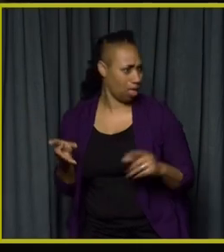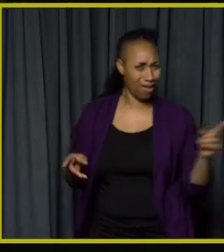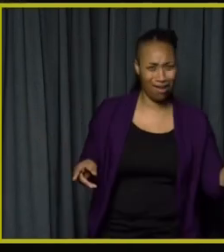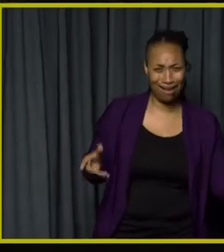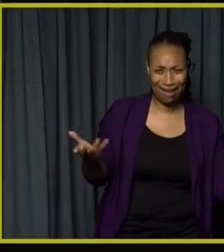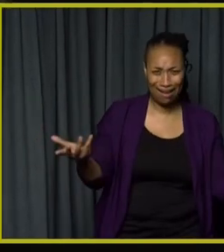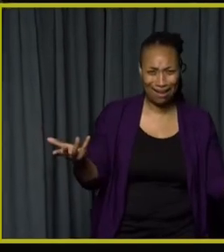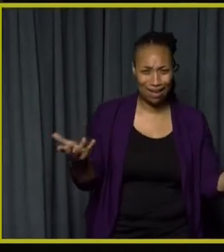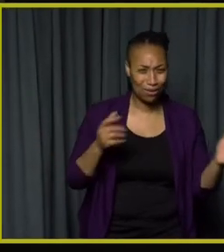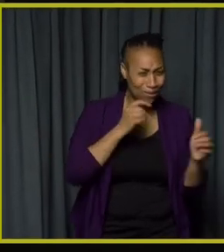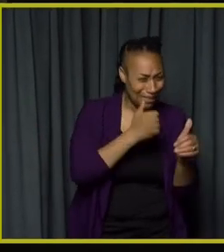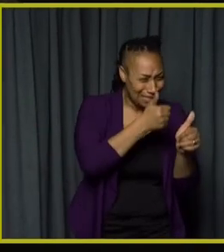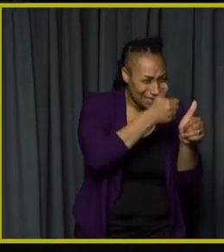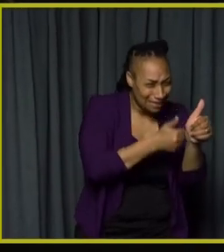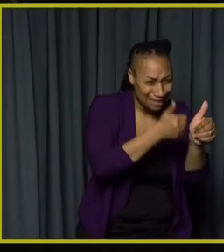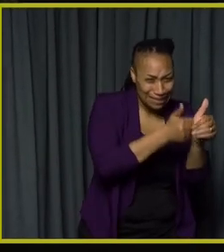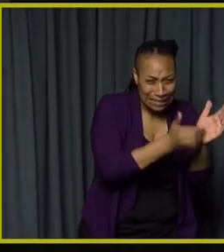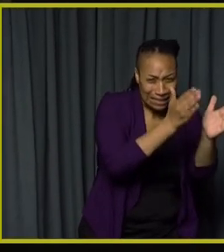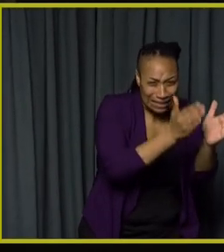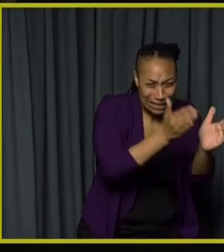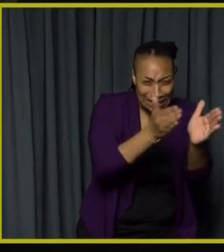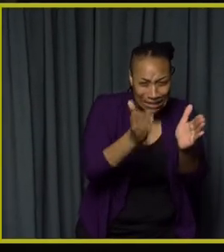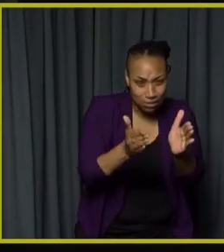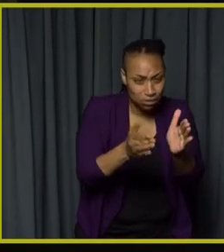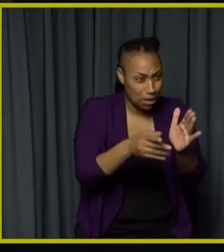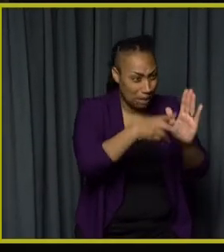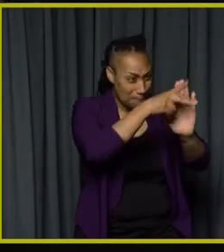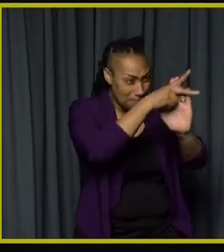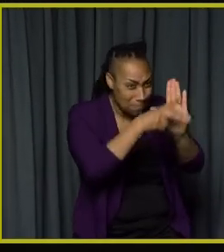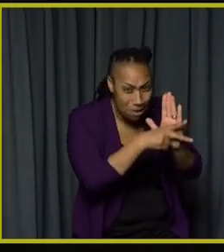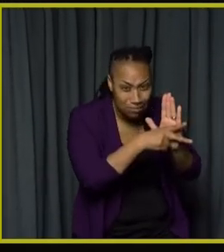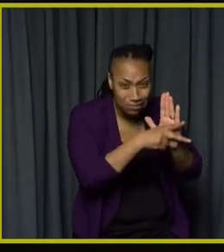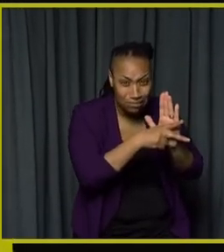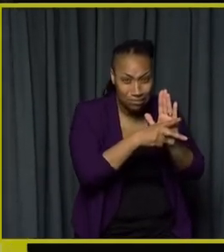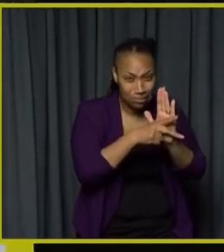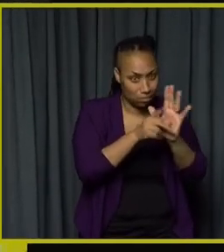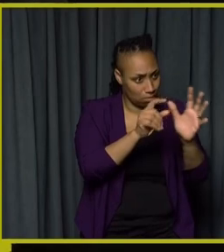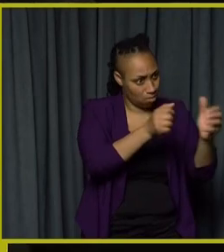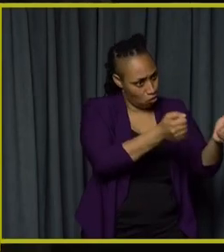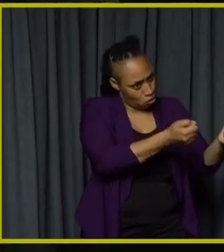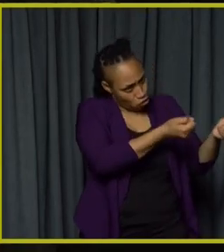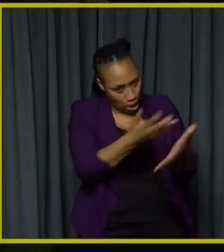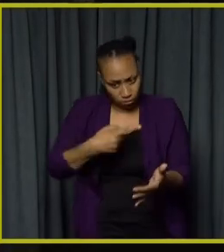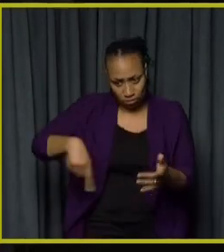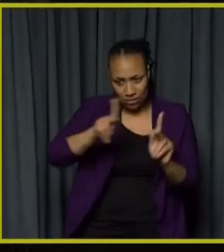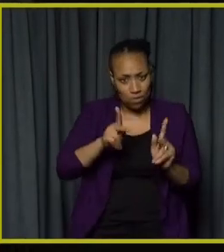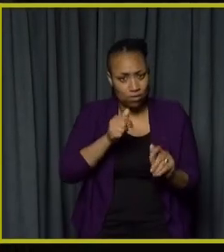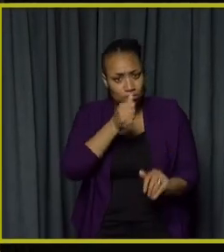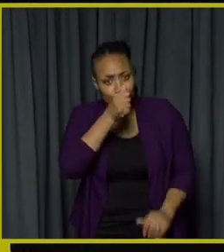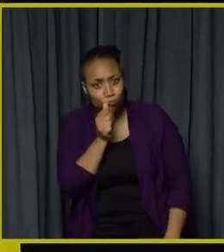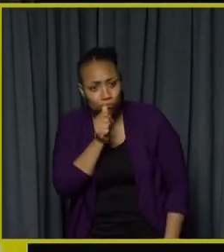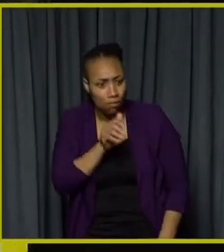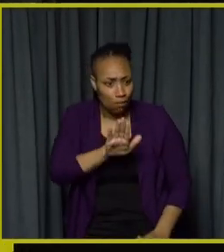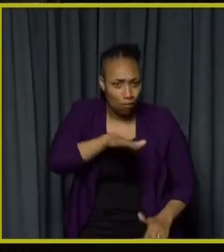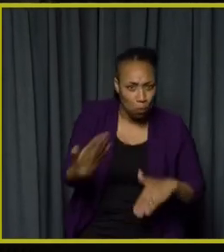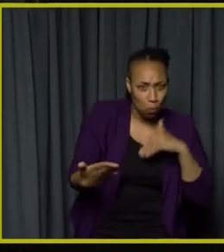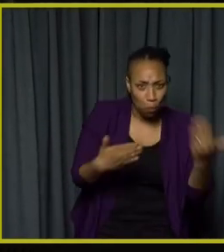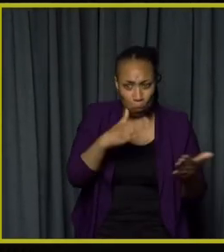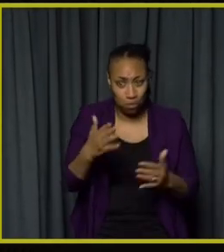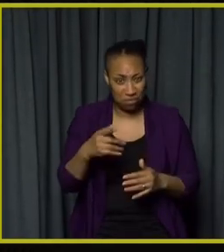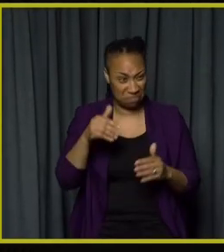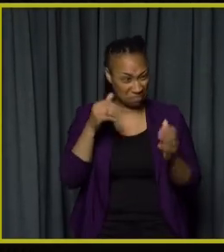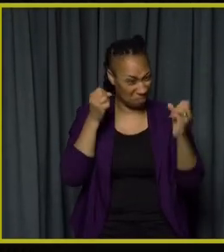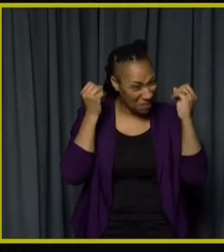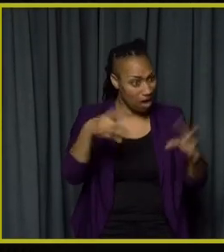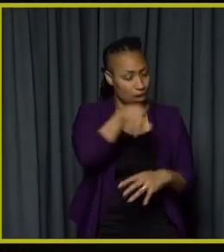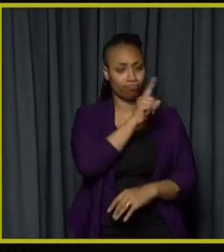of public policy has a death measurement on the down low. We don't talk about that often, but every piece of public